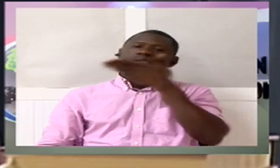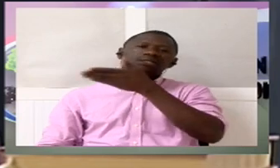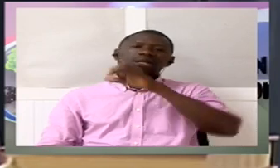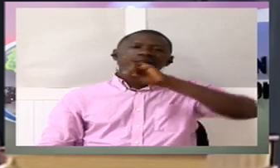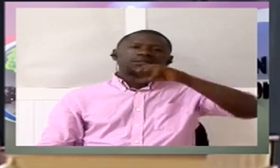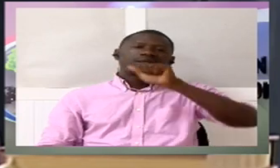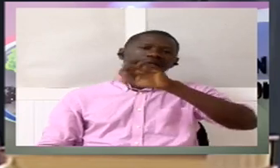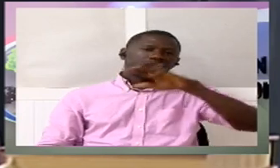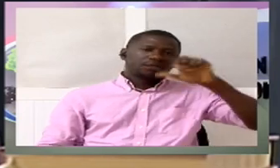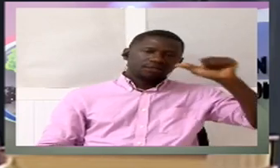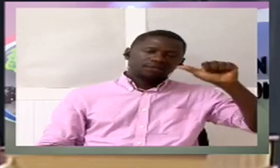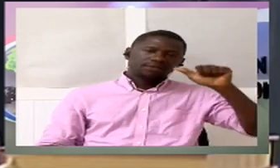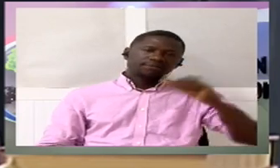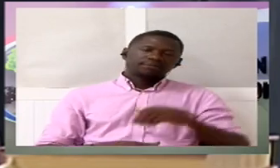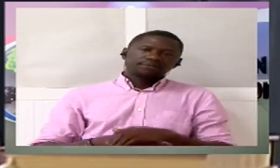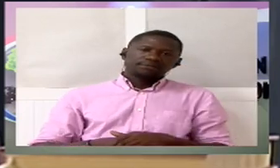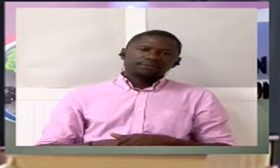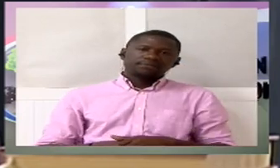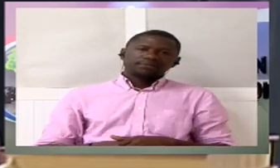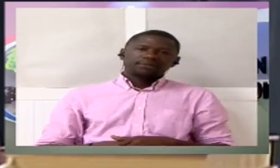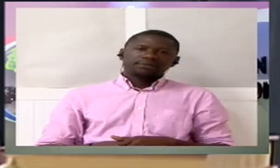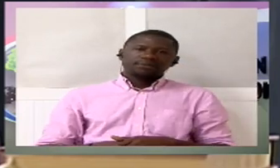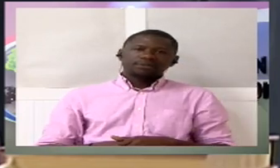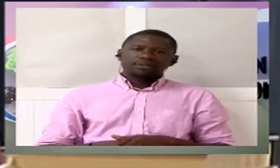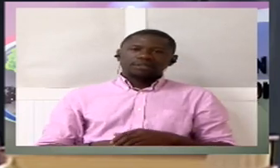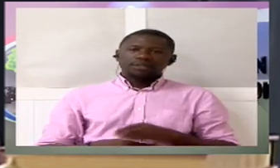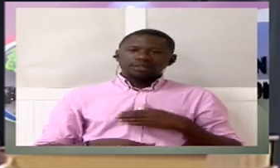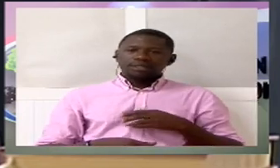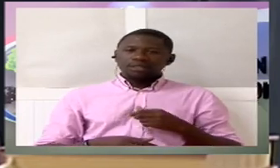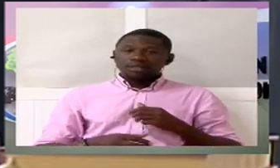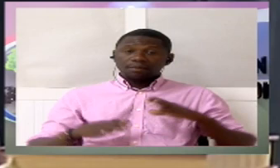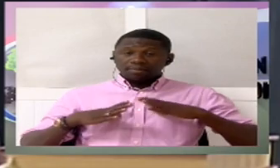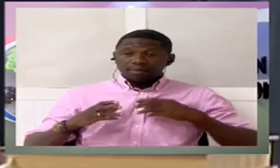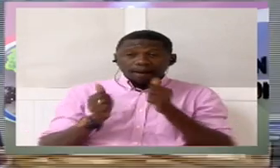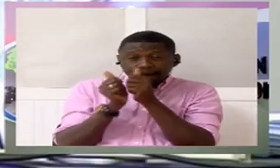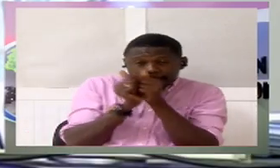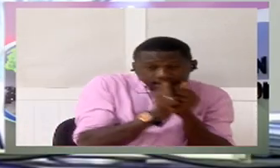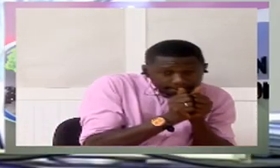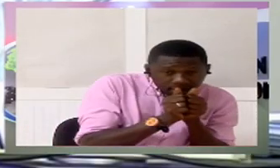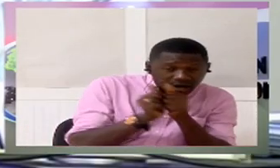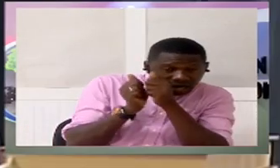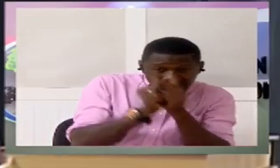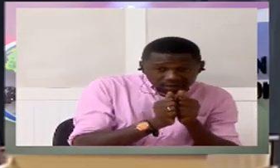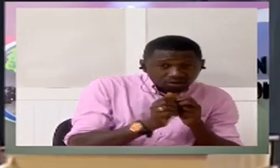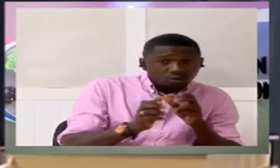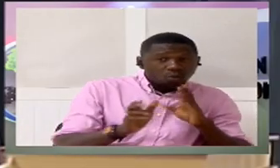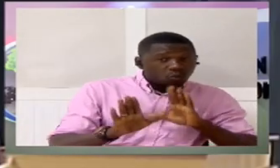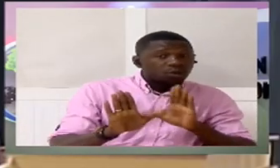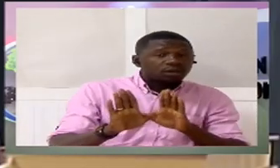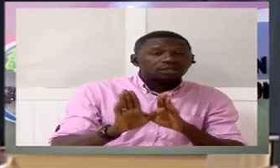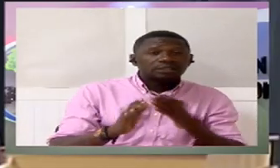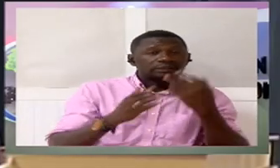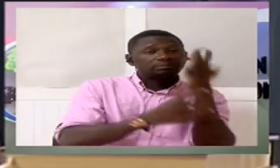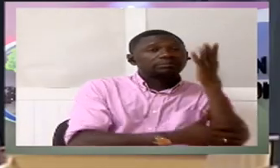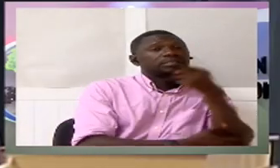Jara. Yeah, ambush the dais loka. They laid an ambush for him along the way. Tato birakana taw ambush ma.